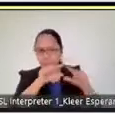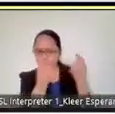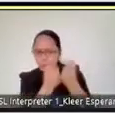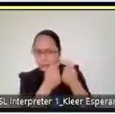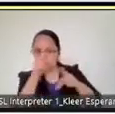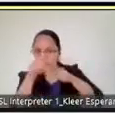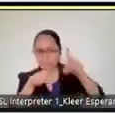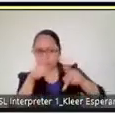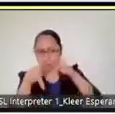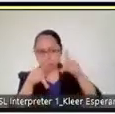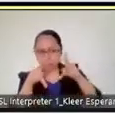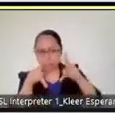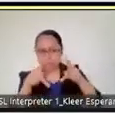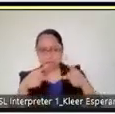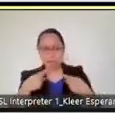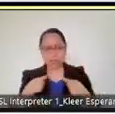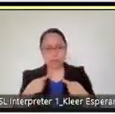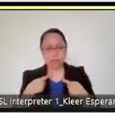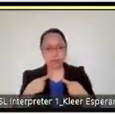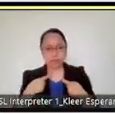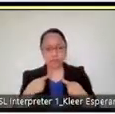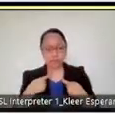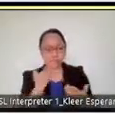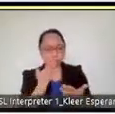tabi biag iti